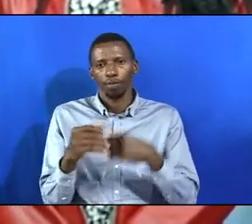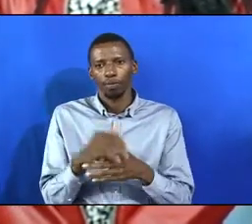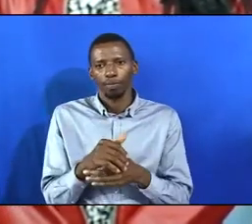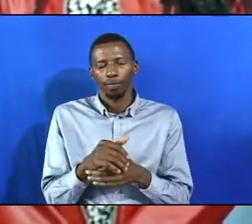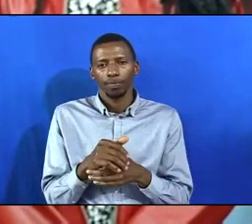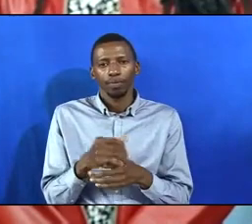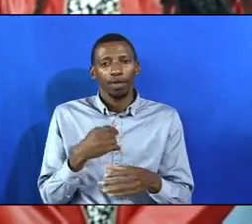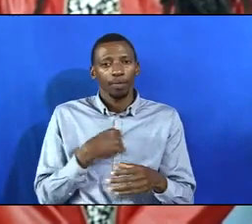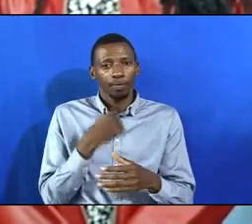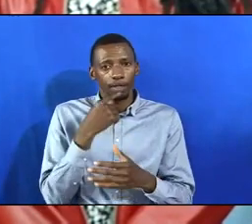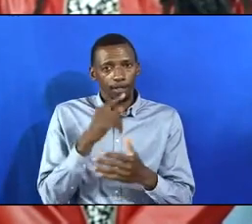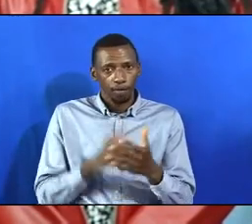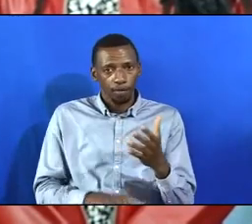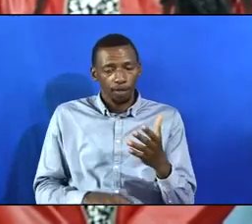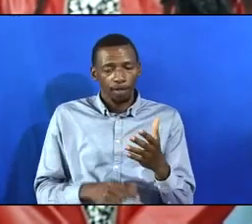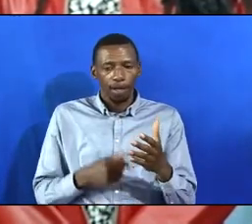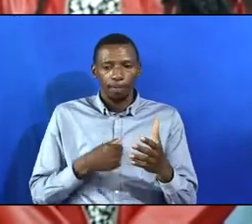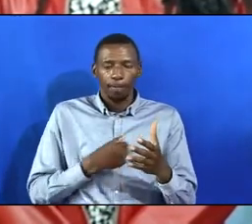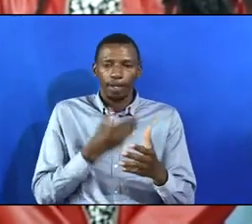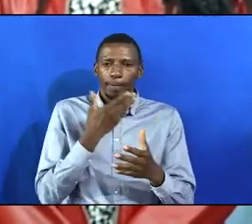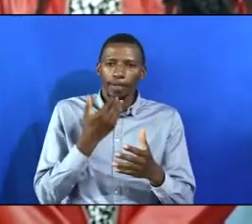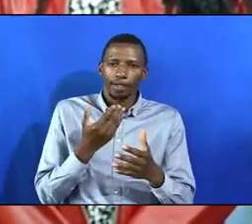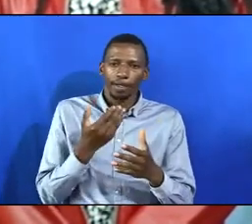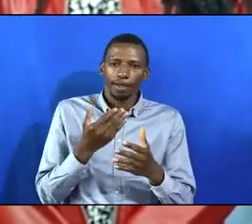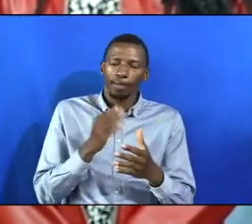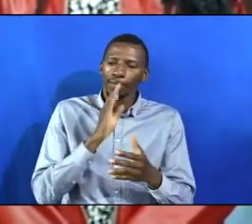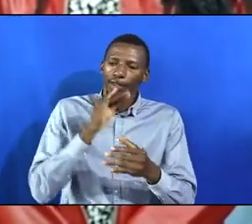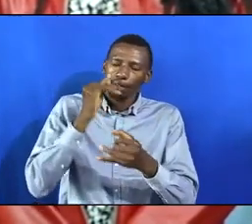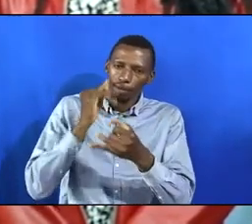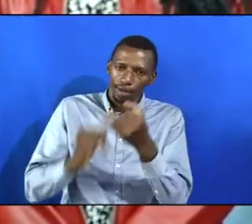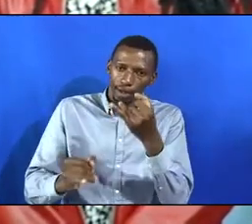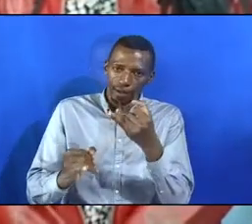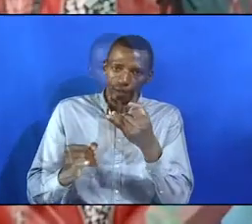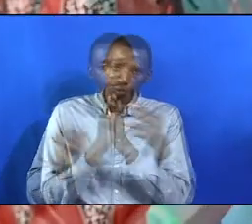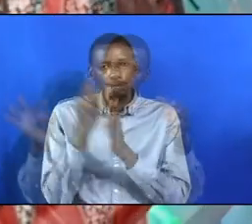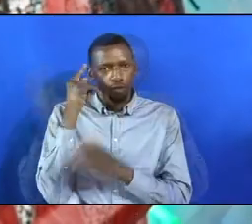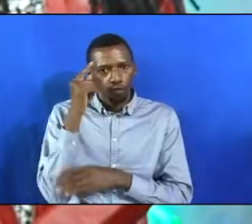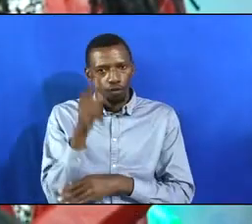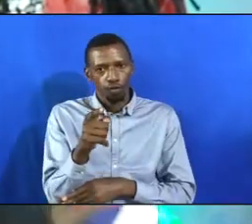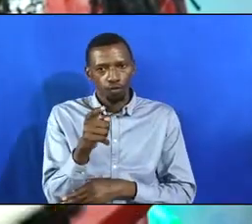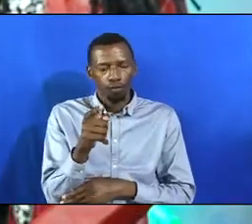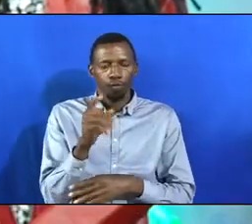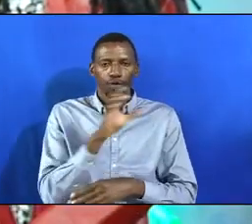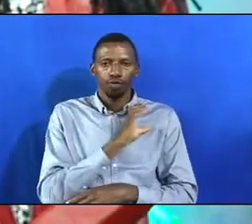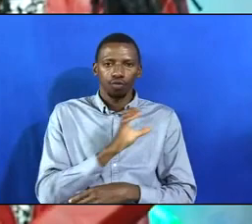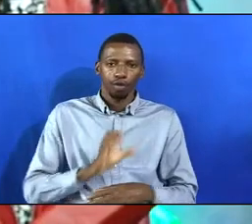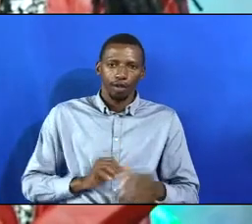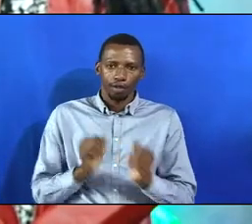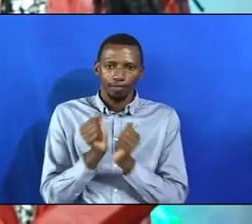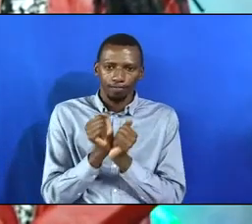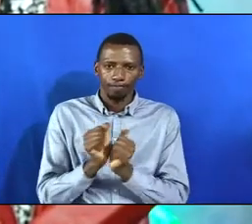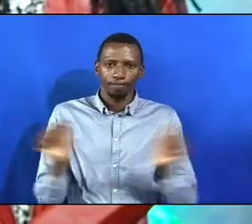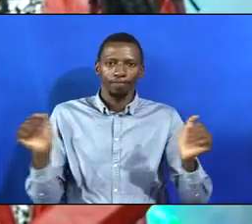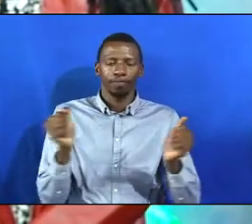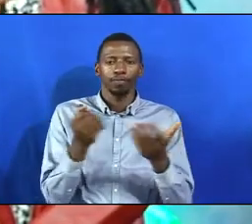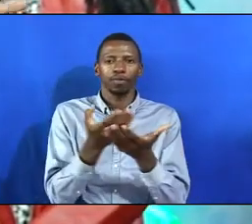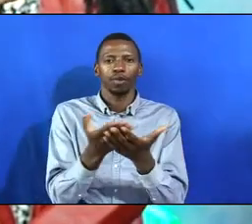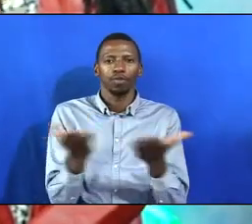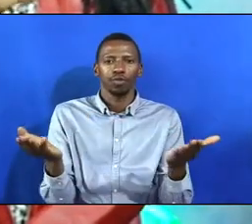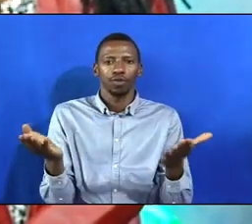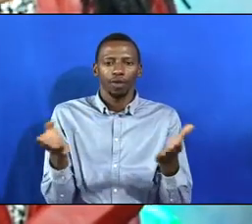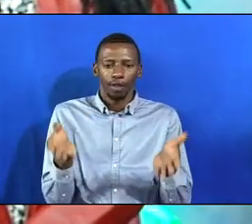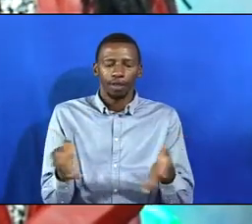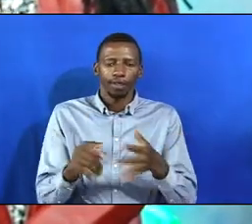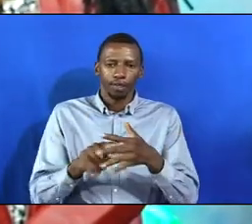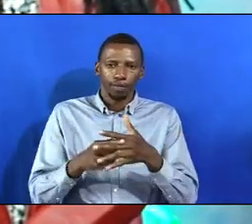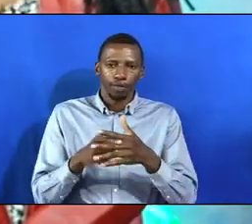be last in heaven than to miss out in heaven. So if you are coming, please still come. So those who are saying, God, I don't just